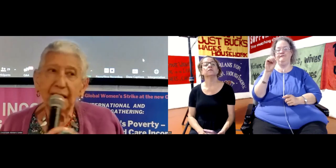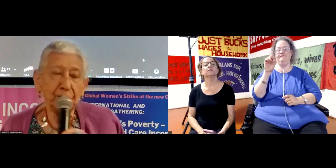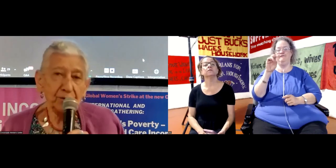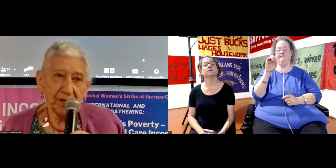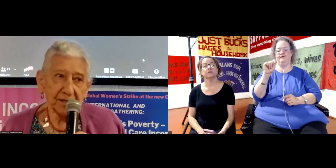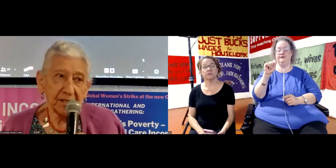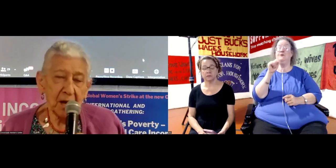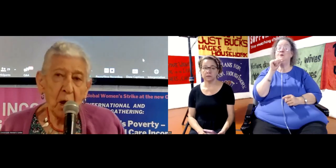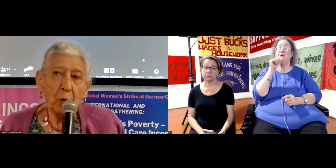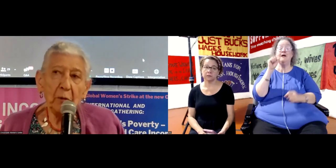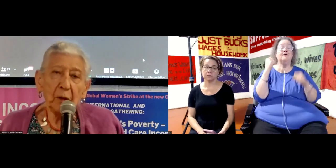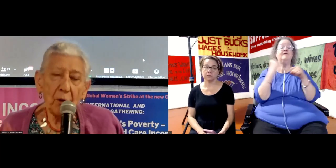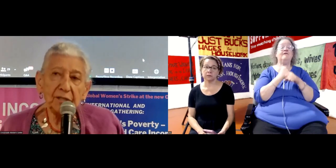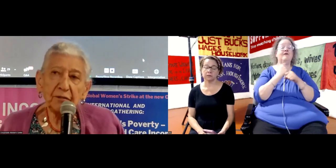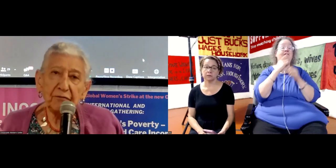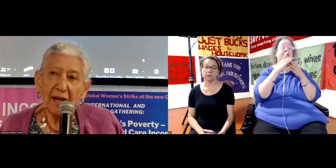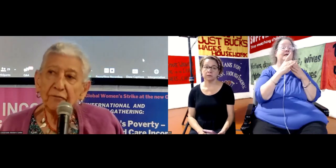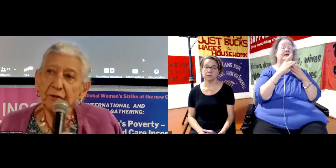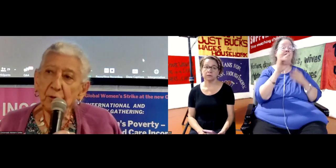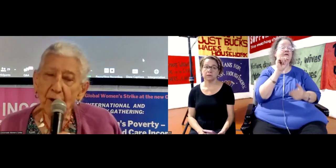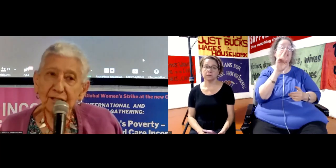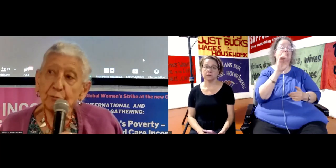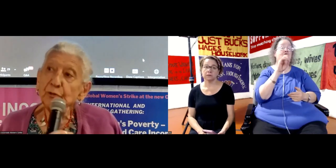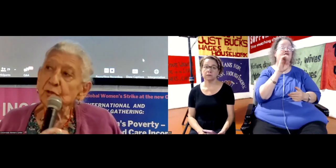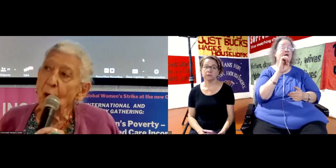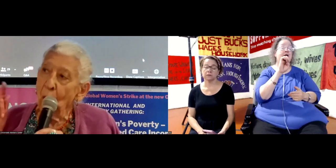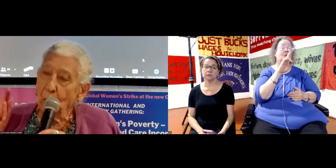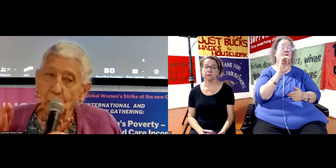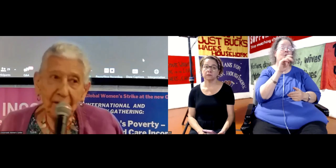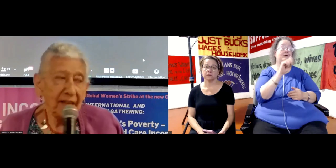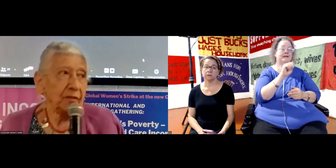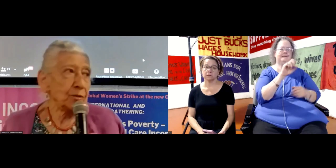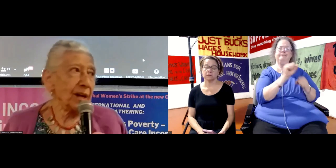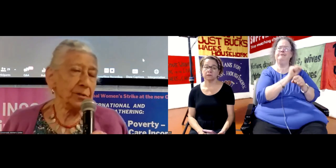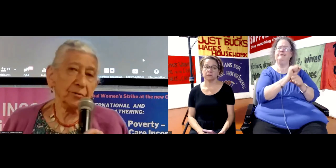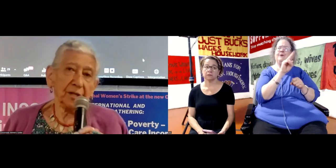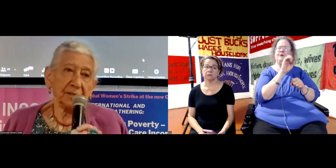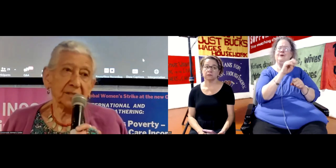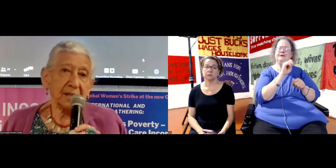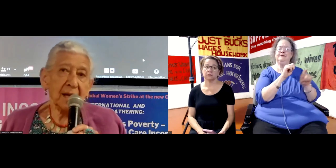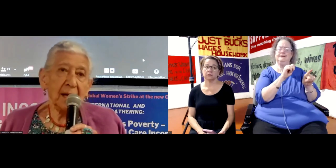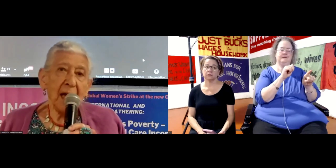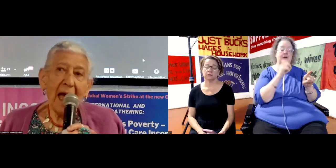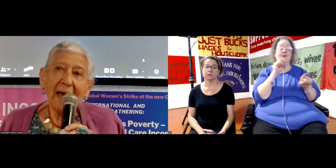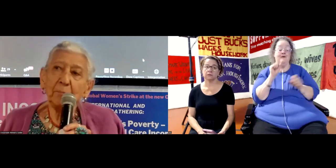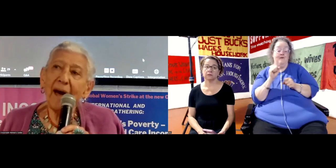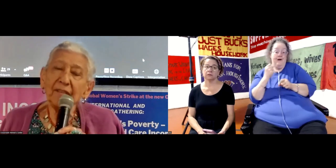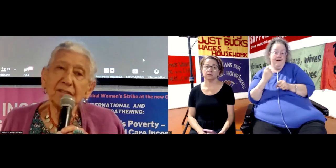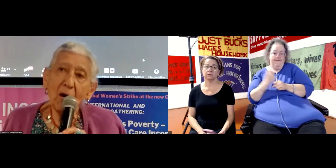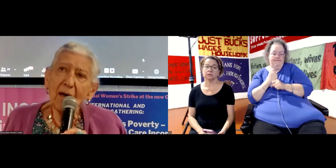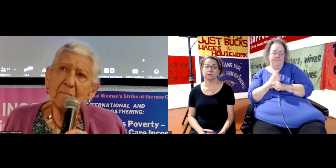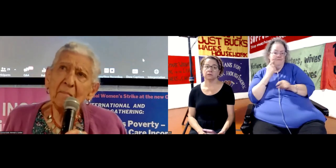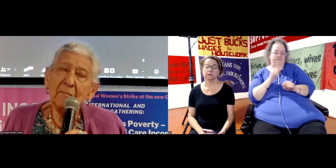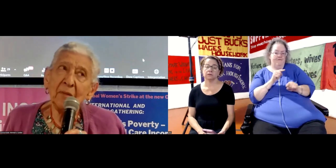of the trade unions. We were going to fight for the grassroots within the trade unions. And by